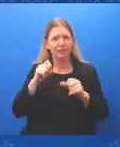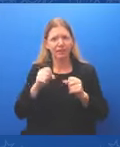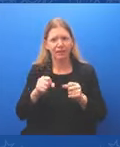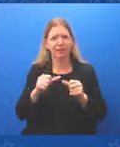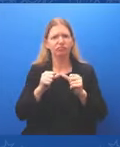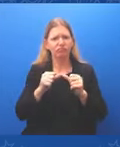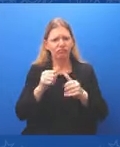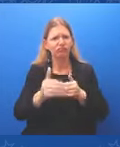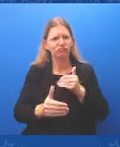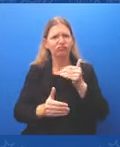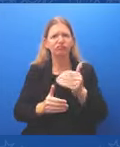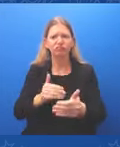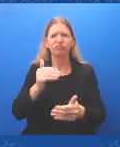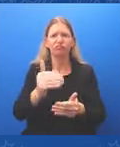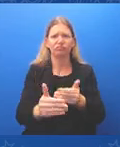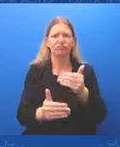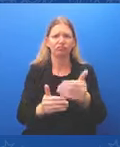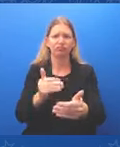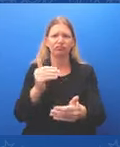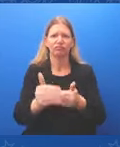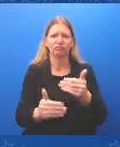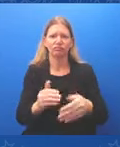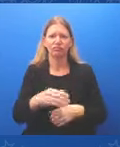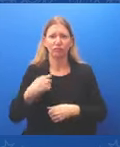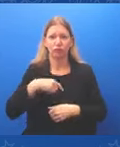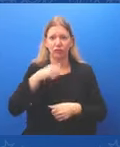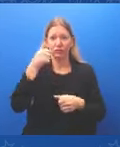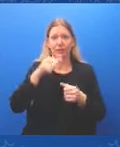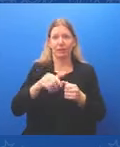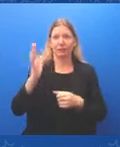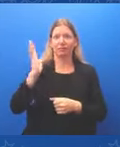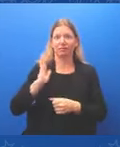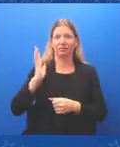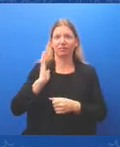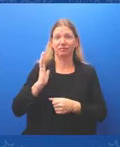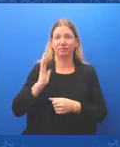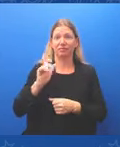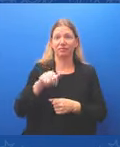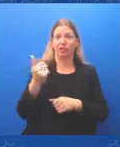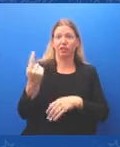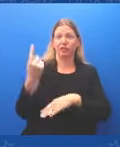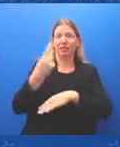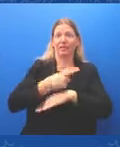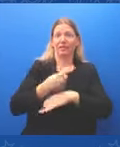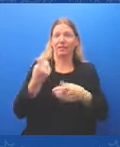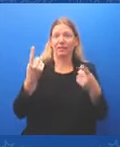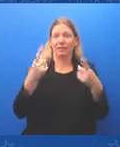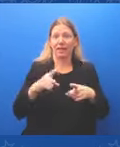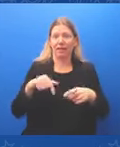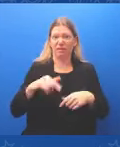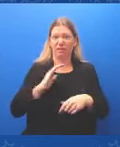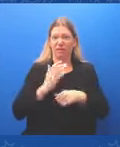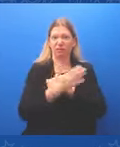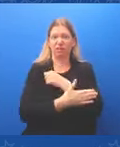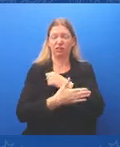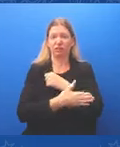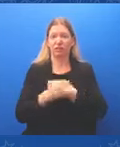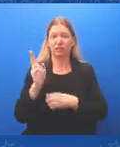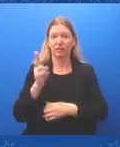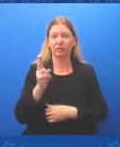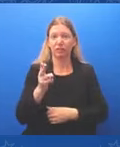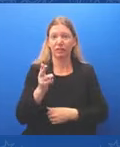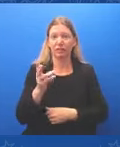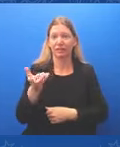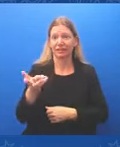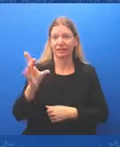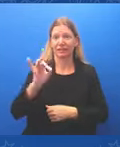day that marks another defining moment in our country's history. 68 years ago today, Emmett Till was